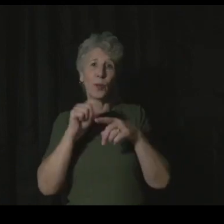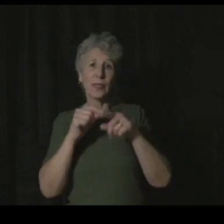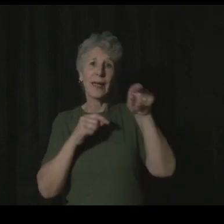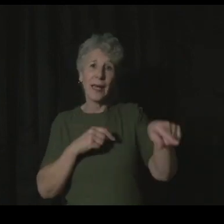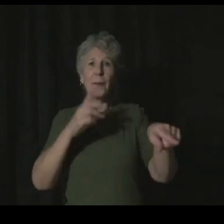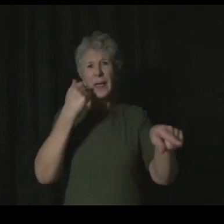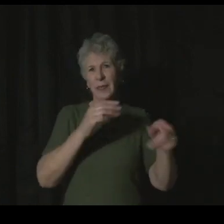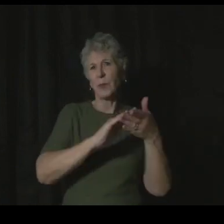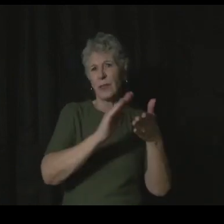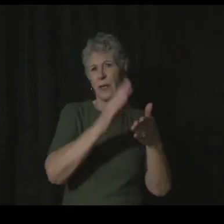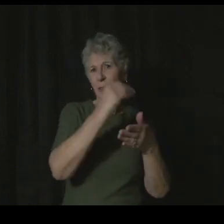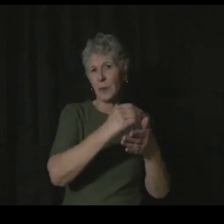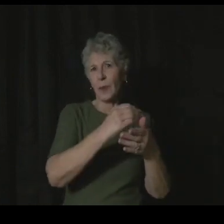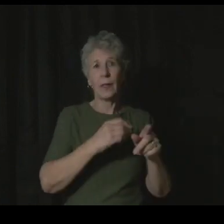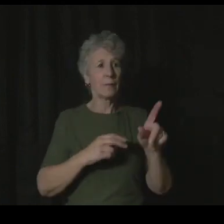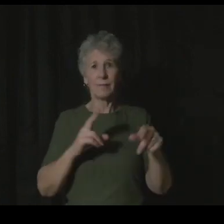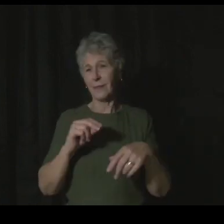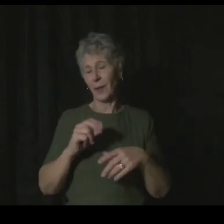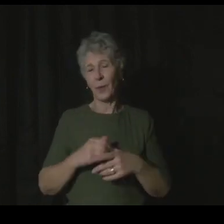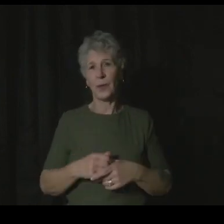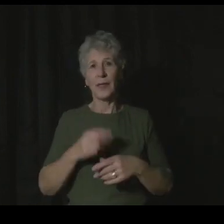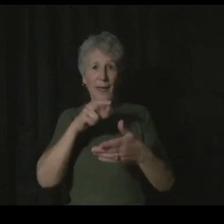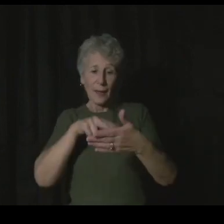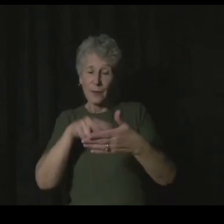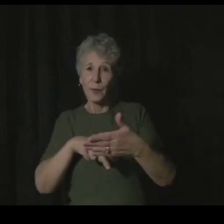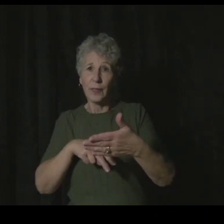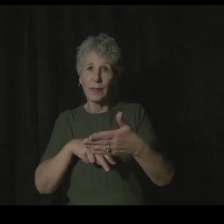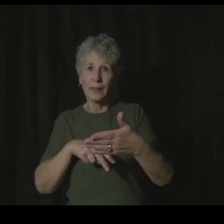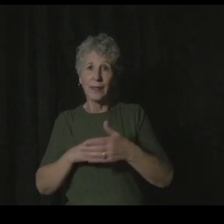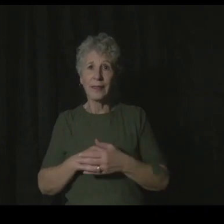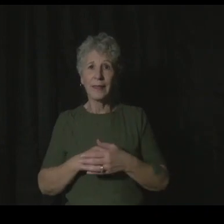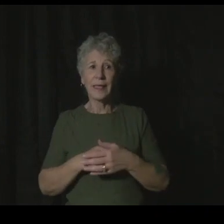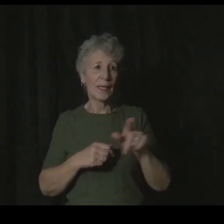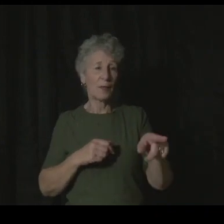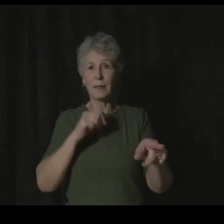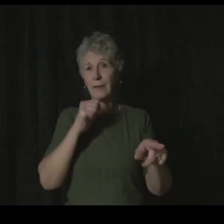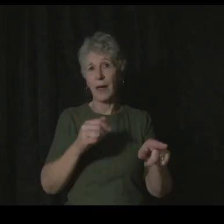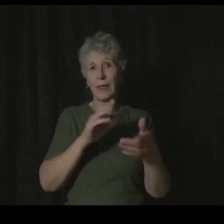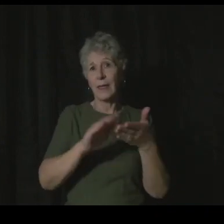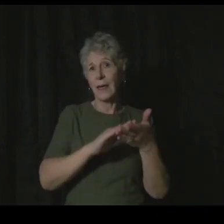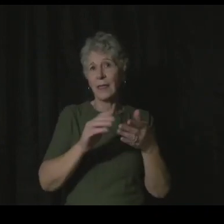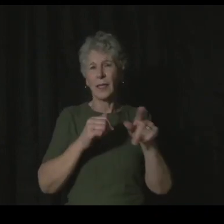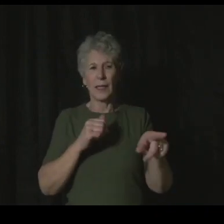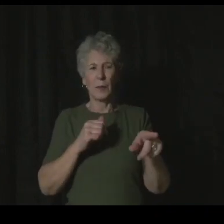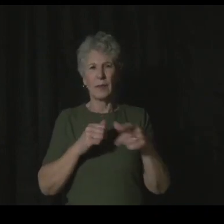was going to be a nicer boy. If you read the text, he wasn't any nicer. He was a conniver.